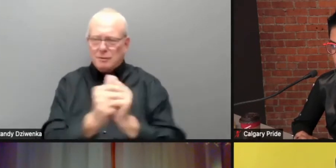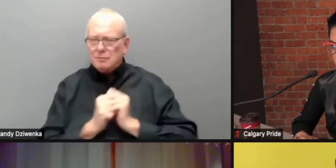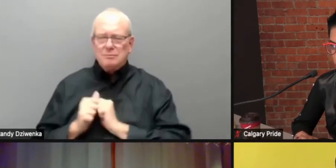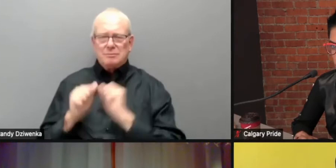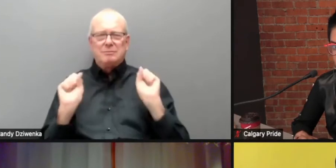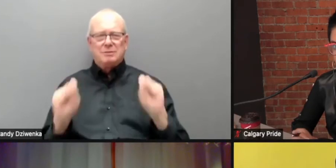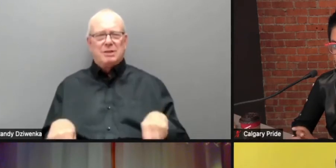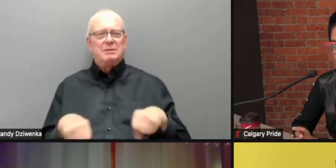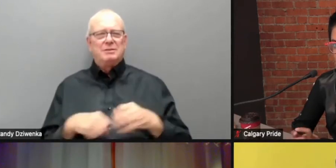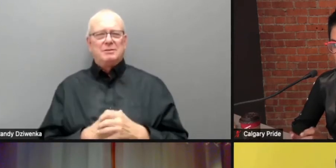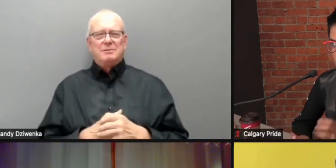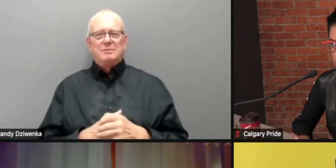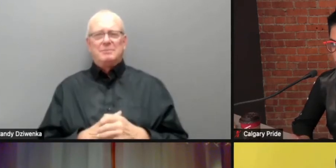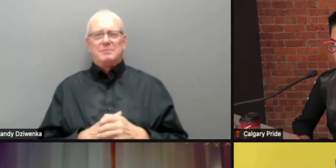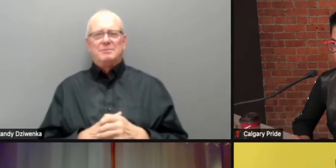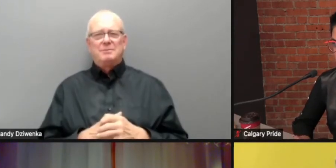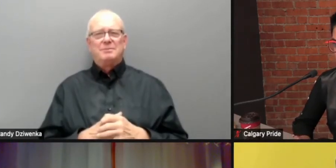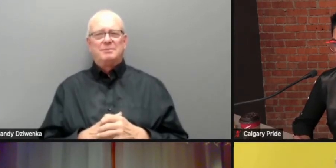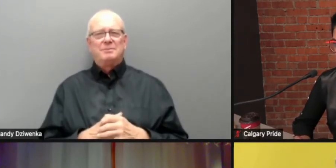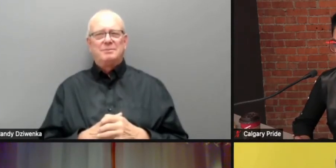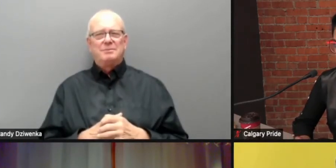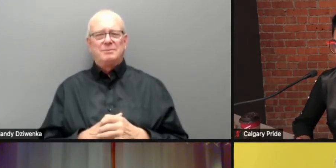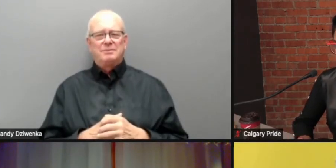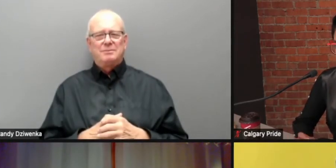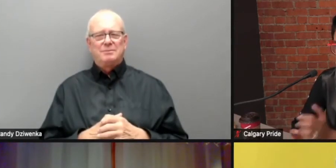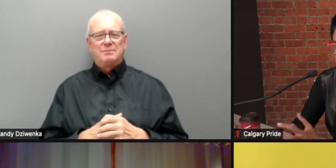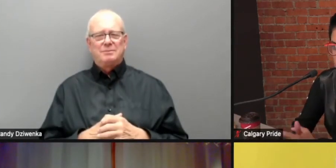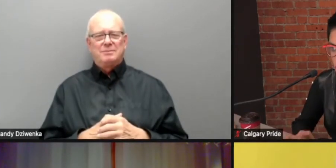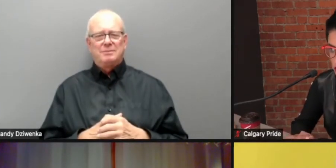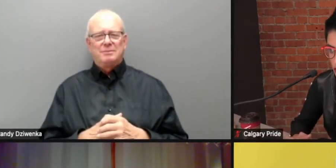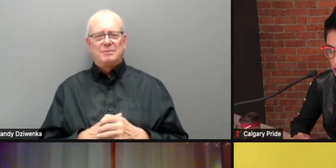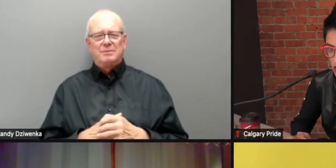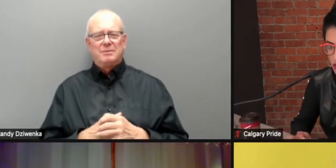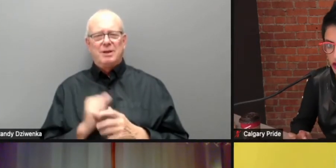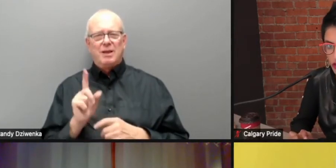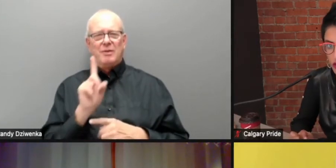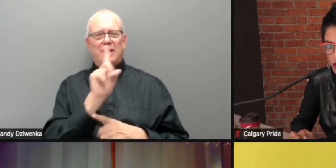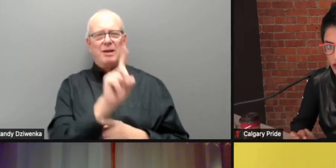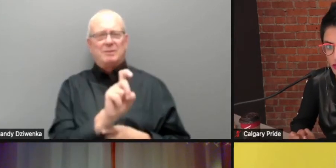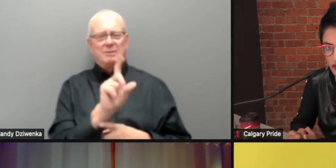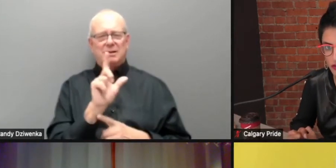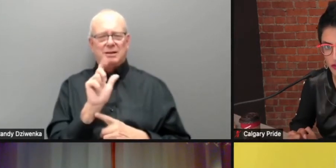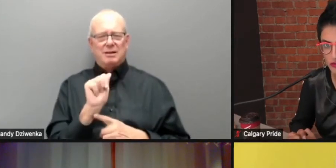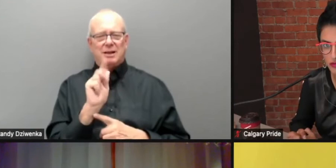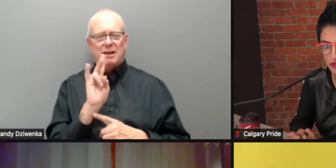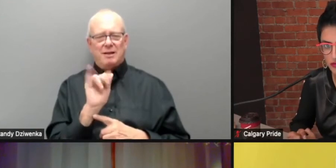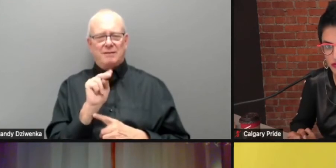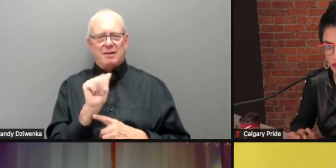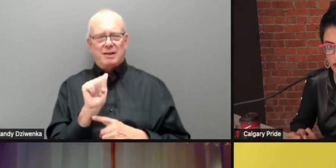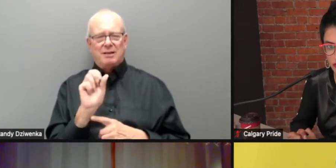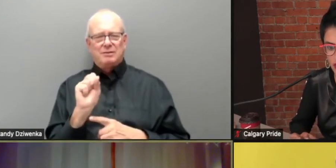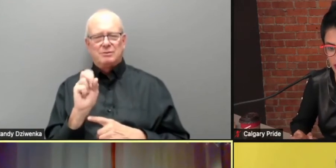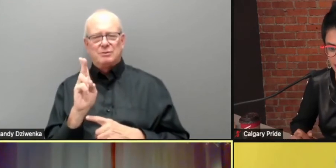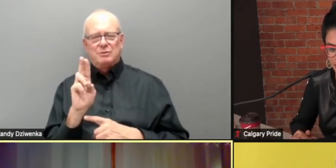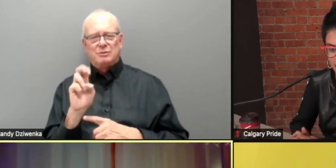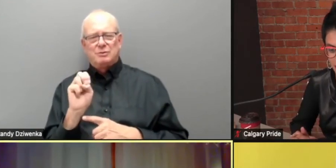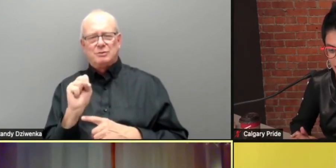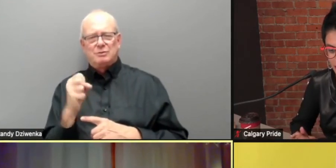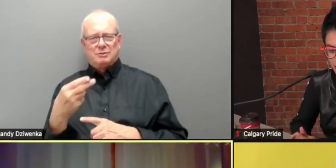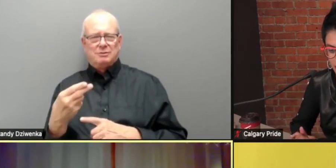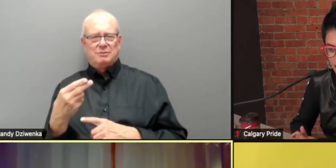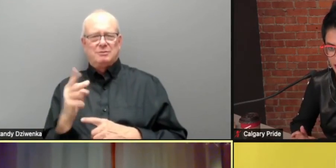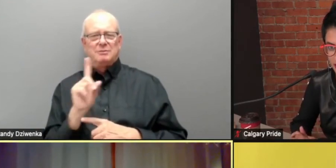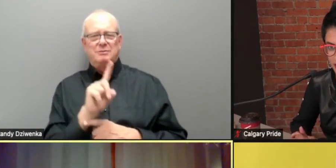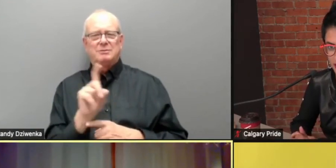of what makes you optimistic for the future for the people of color community across the globe? What makes